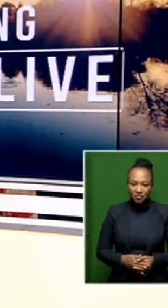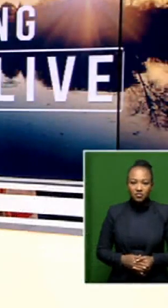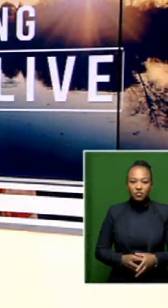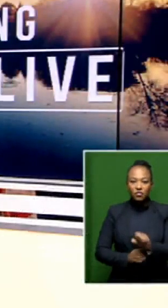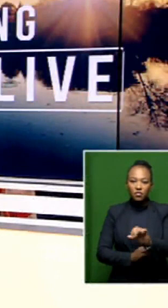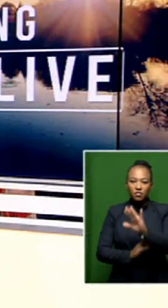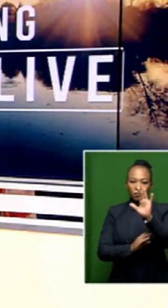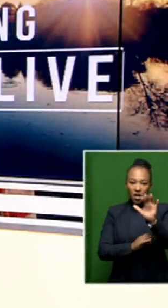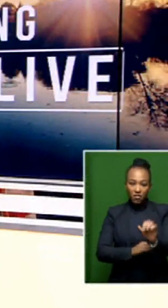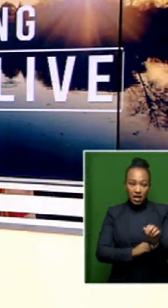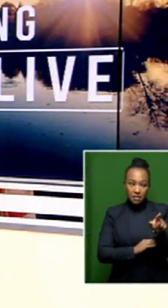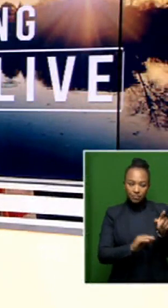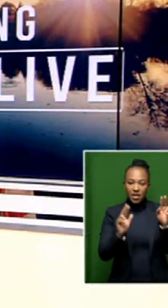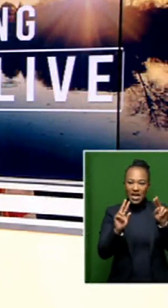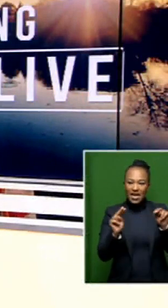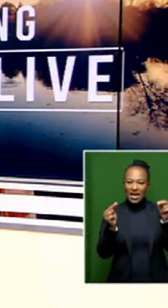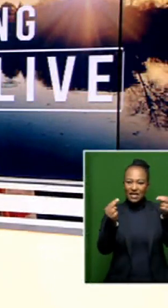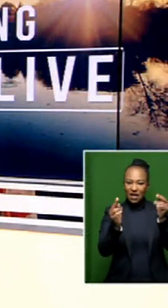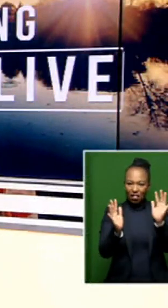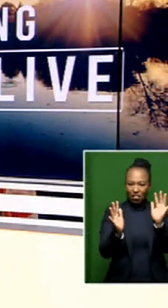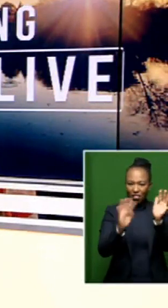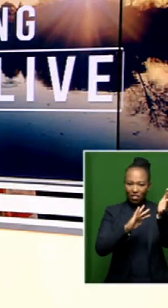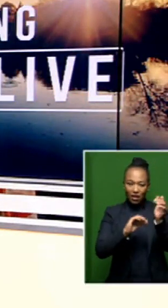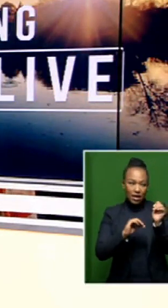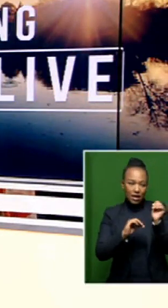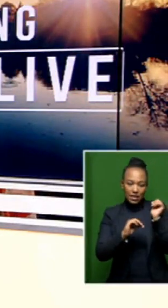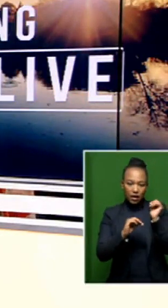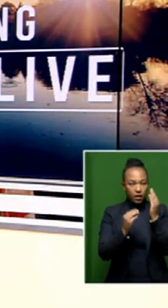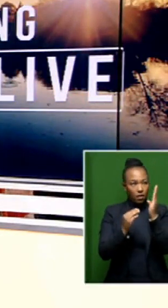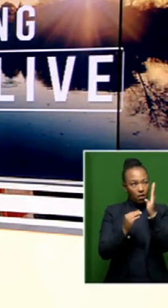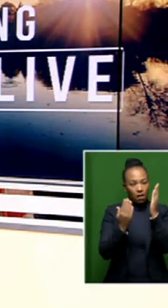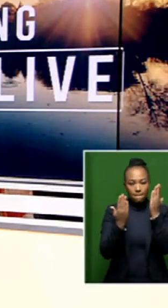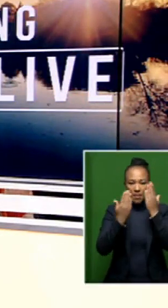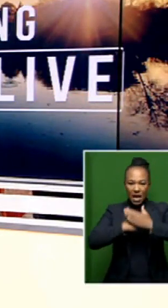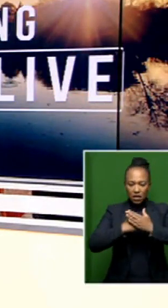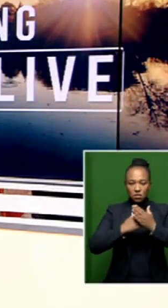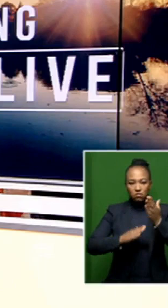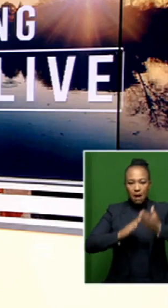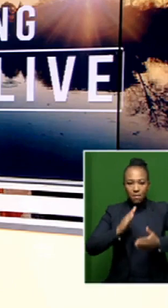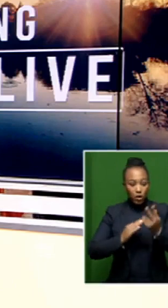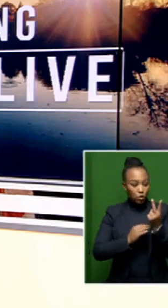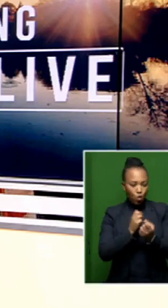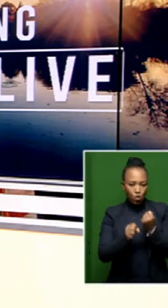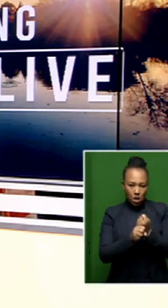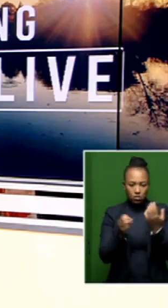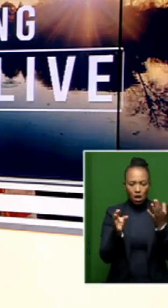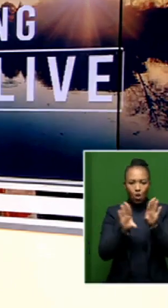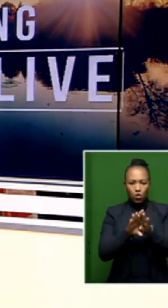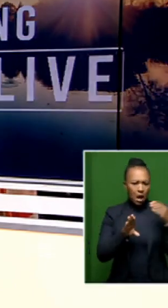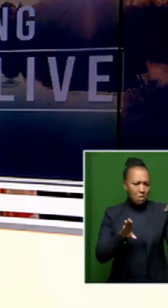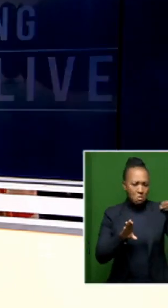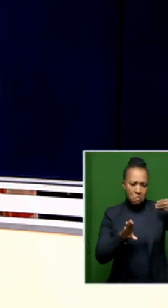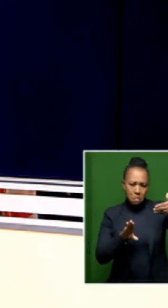South Africa's national state of disaster ended at midnight, more than 2 years after being implemented to tackle the